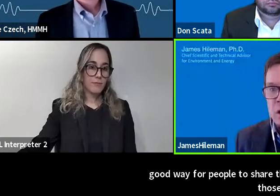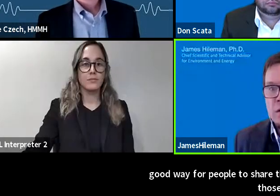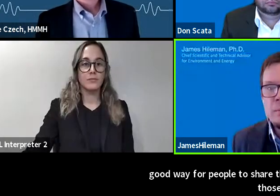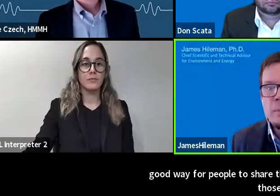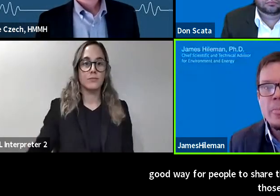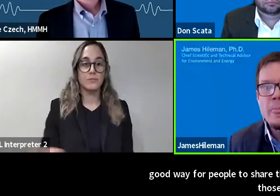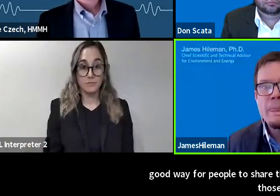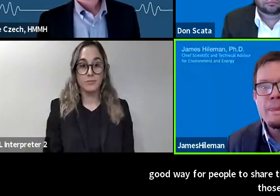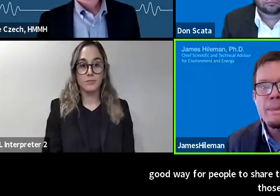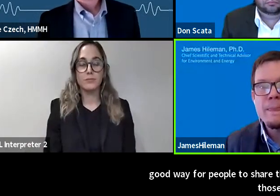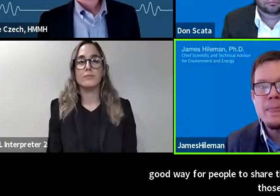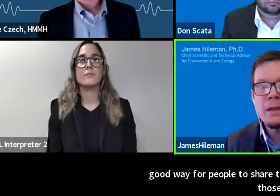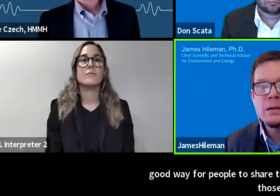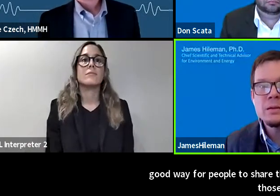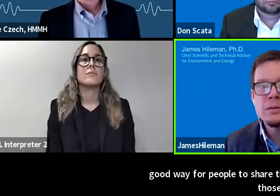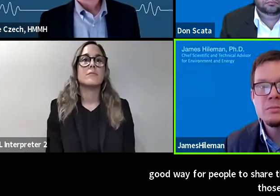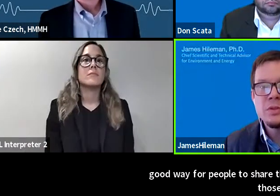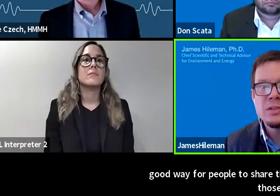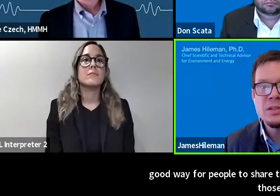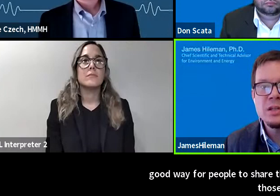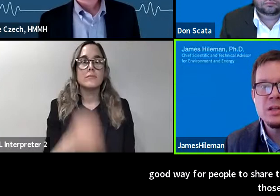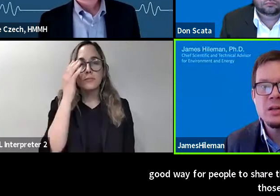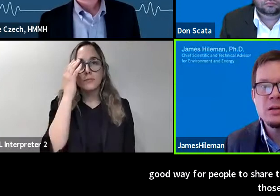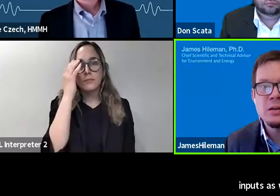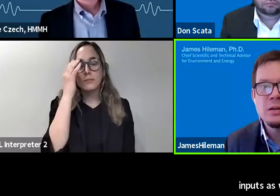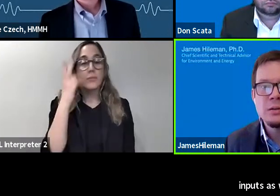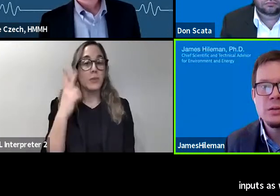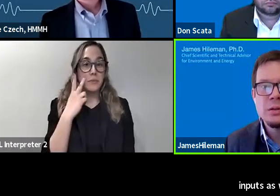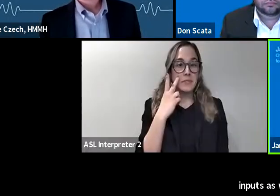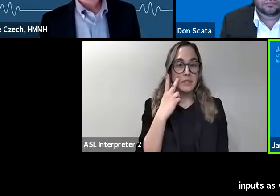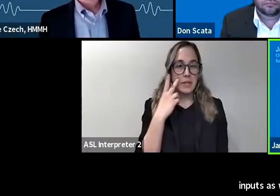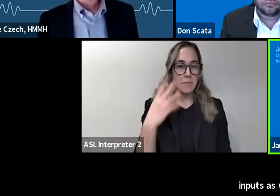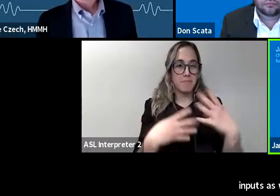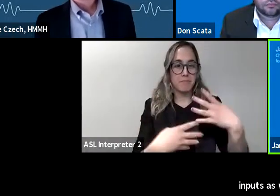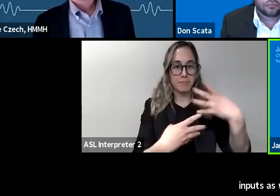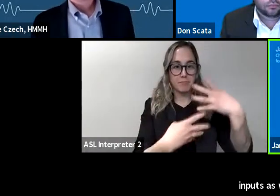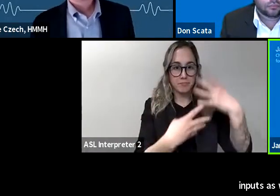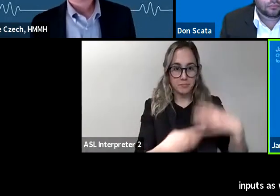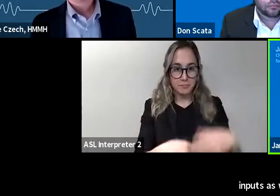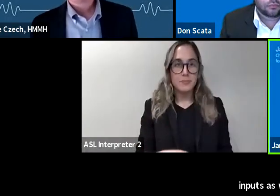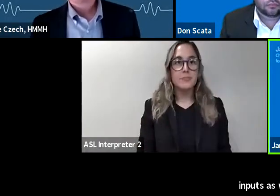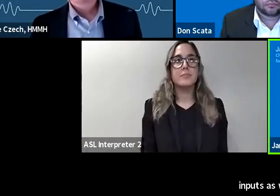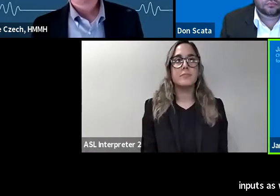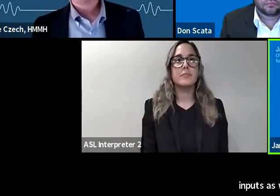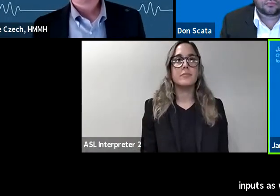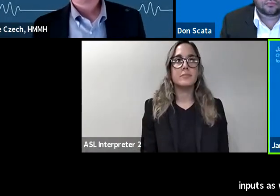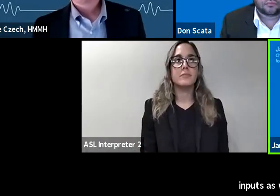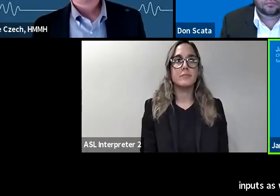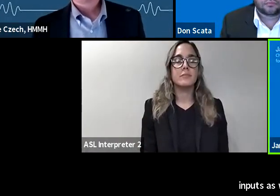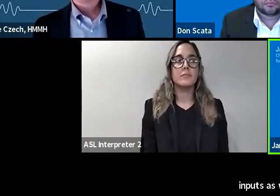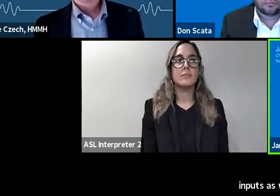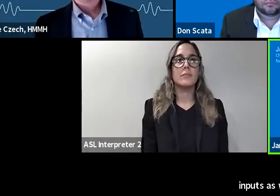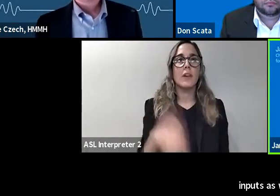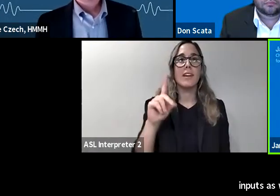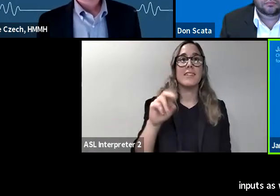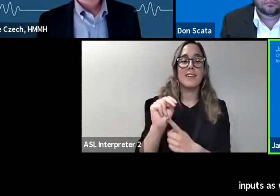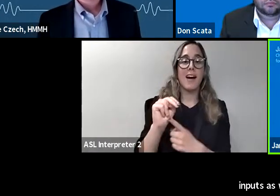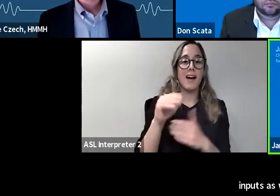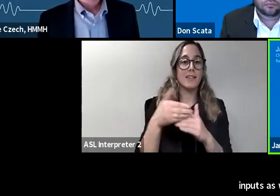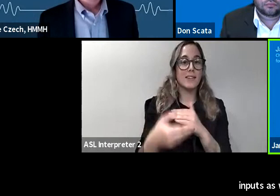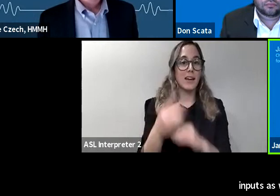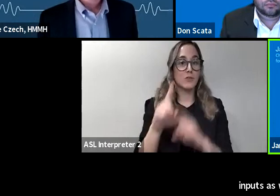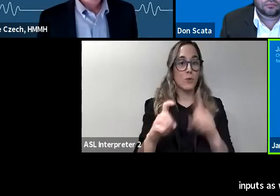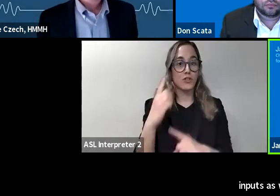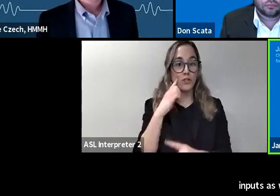Okay. Let's see here. Don, the next question is